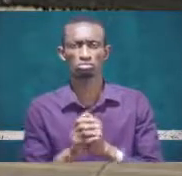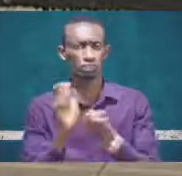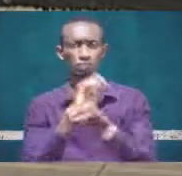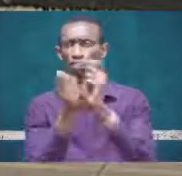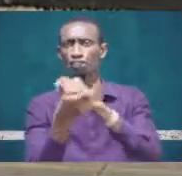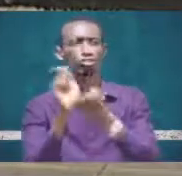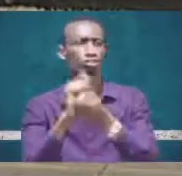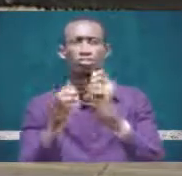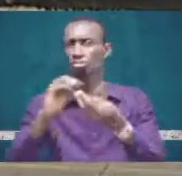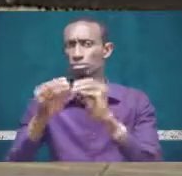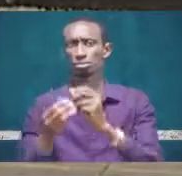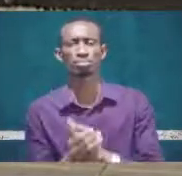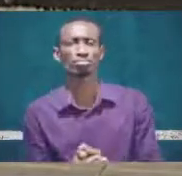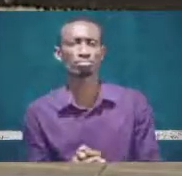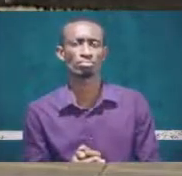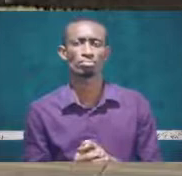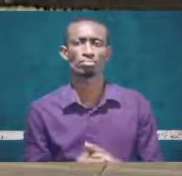So we let